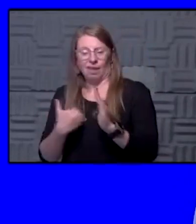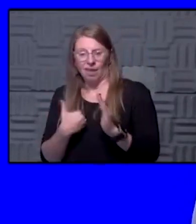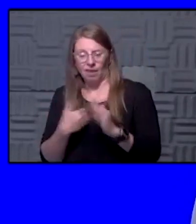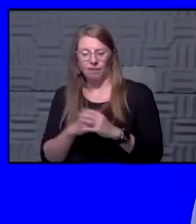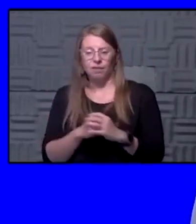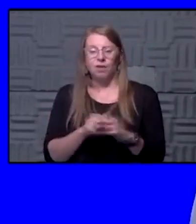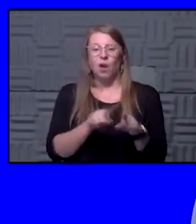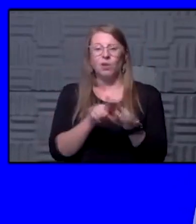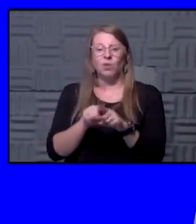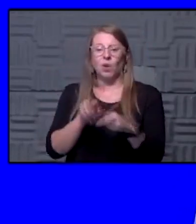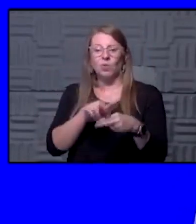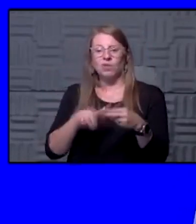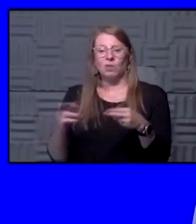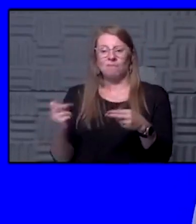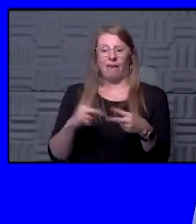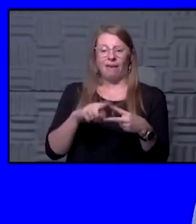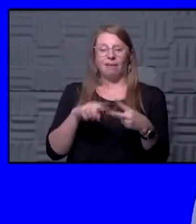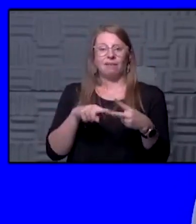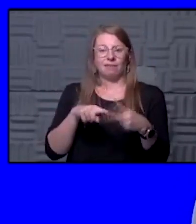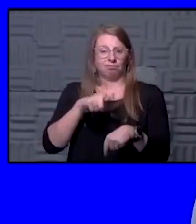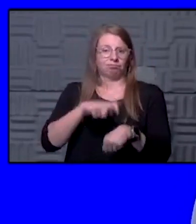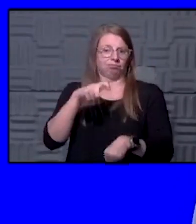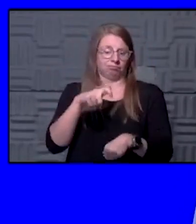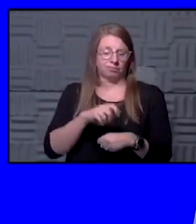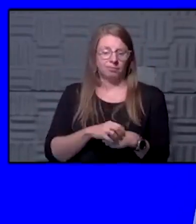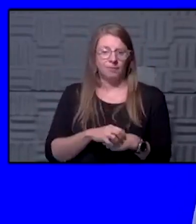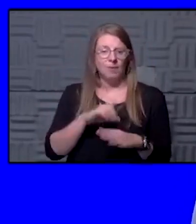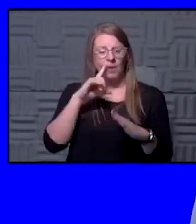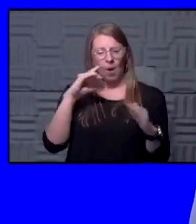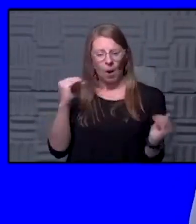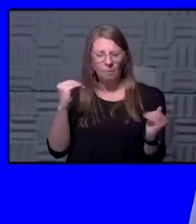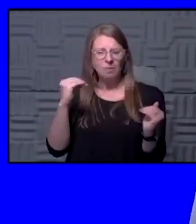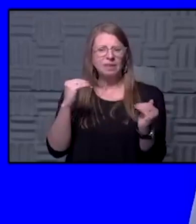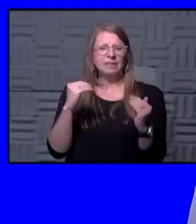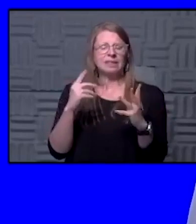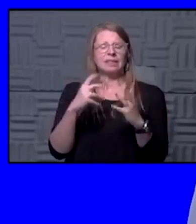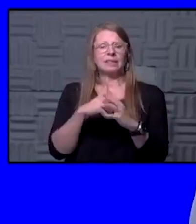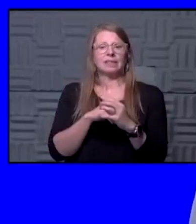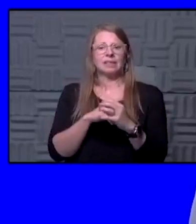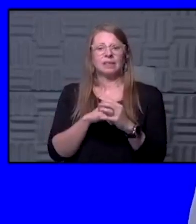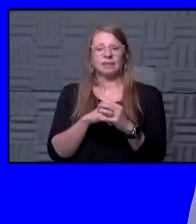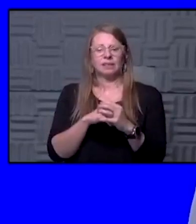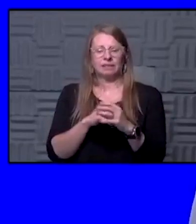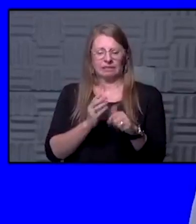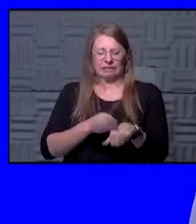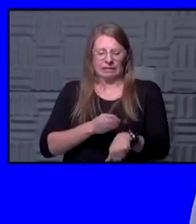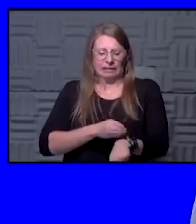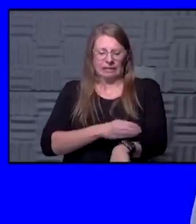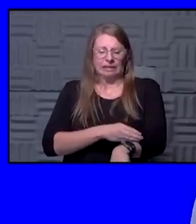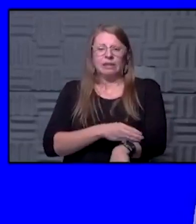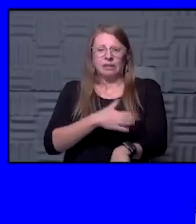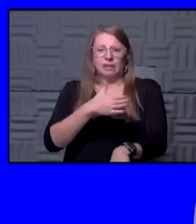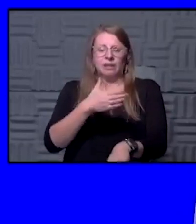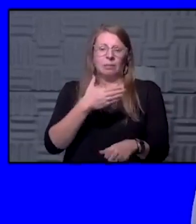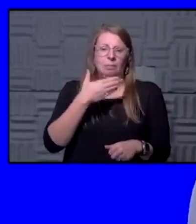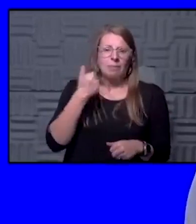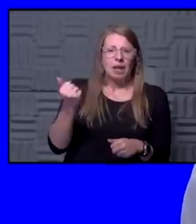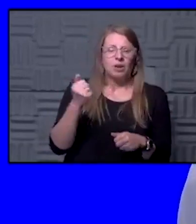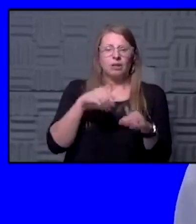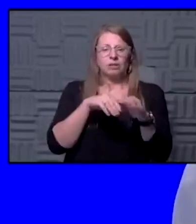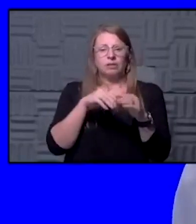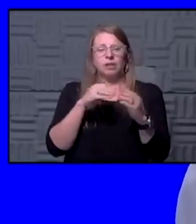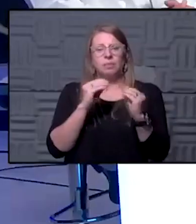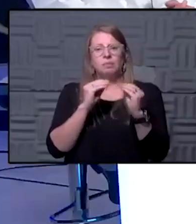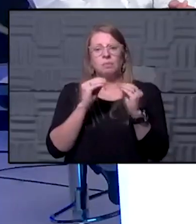having timely results. And hopefully we are on the cusp of getting better, more efficient, and access to testing for the